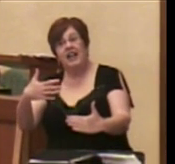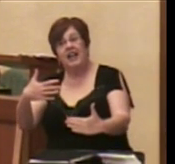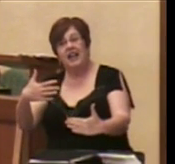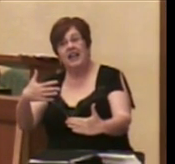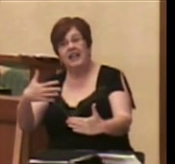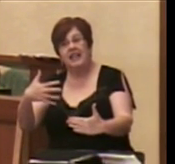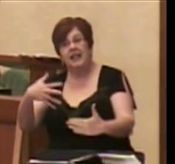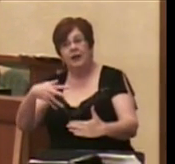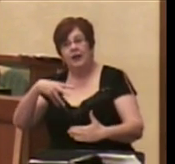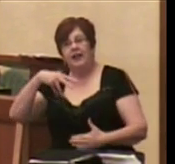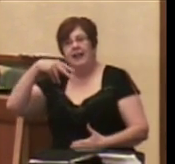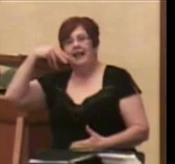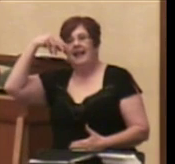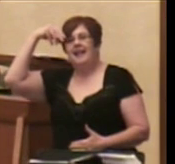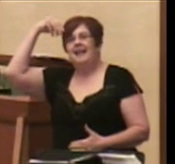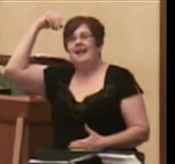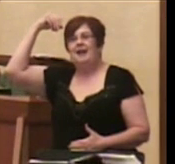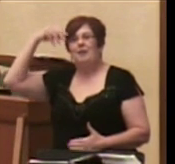Breathe deep.